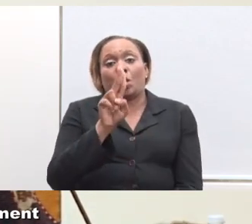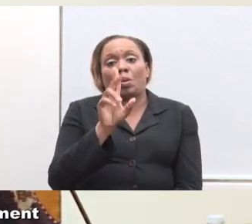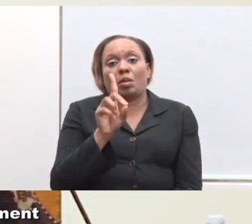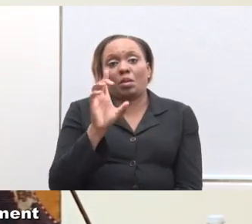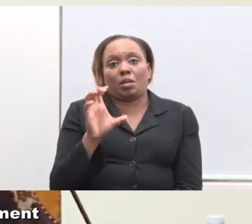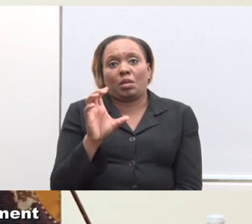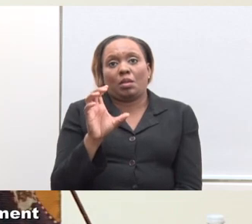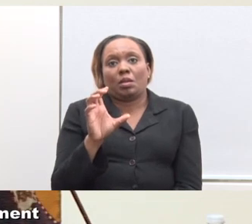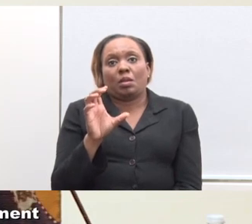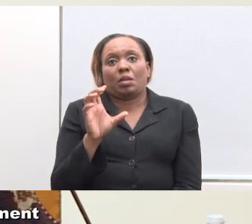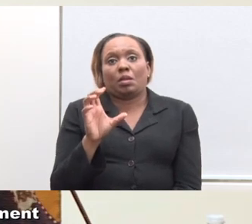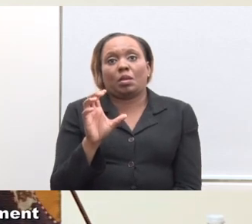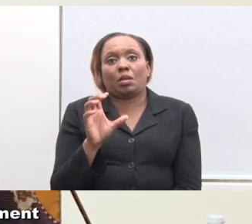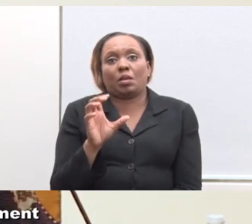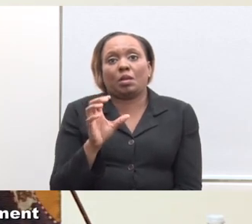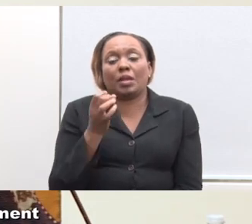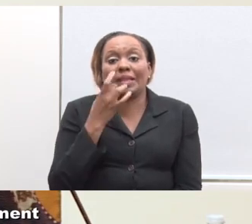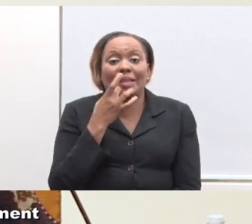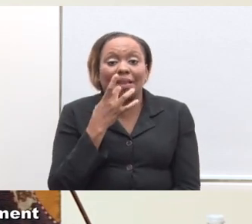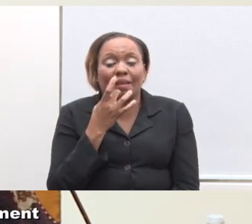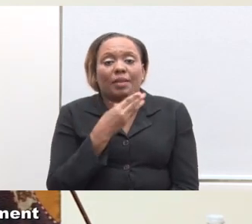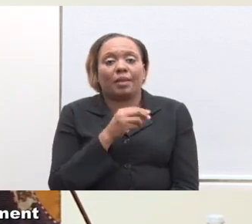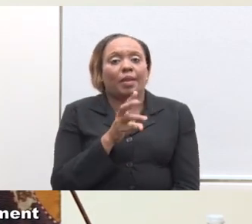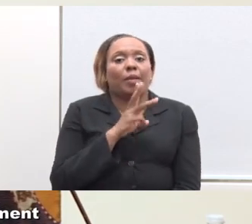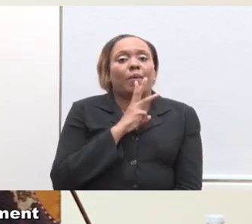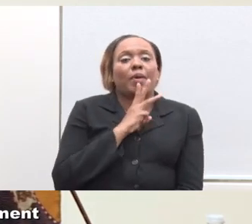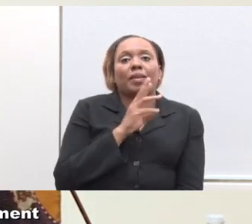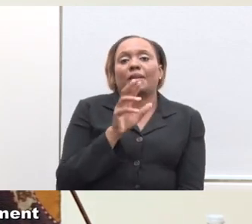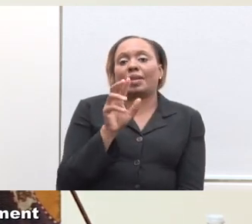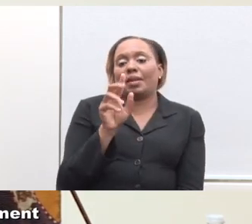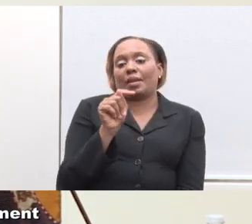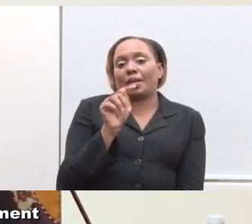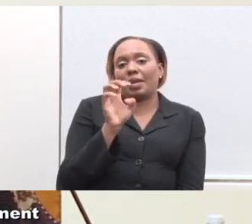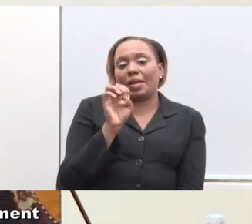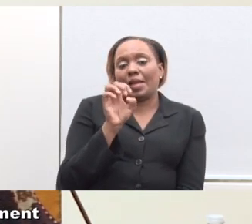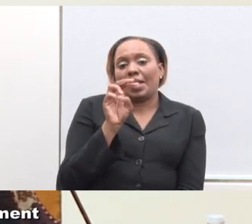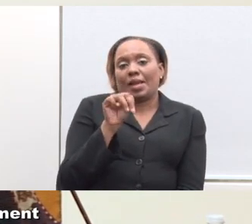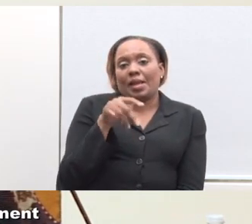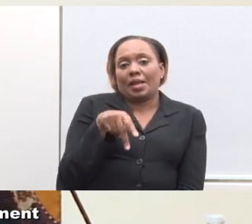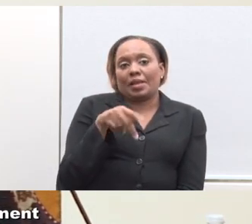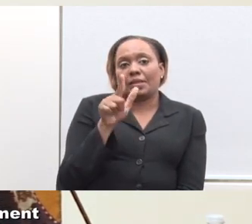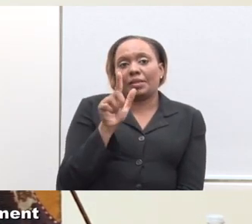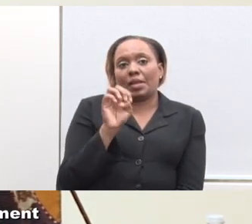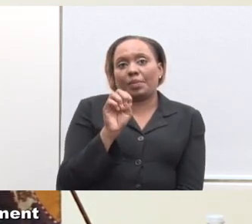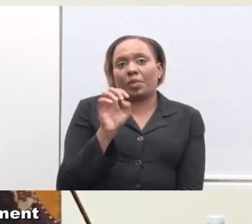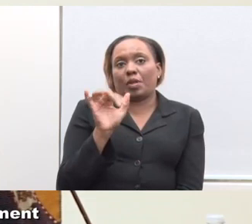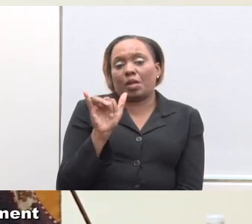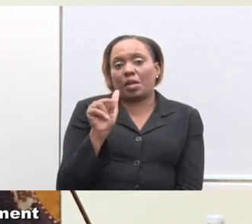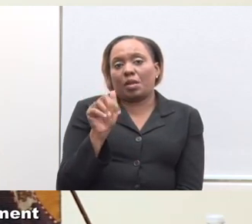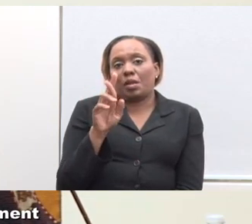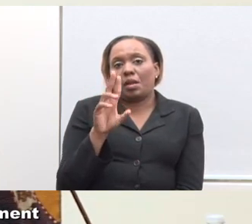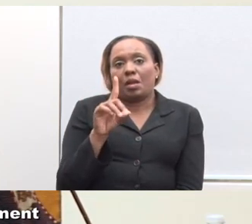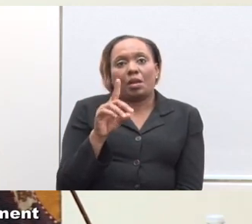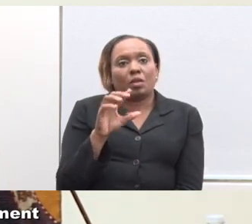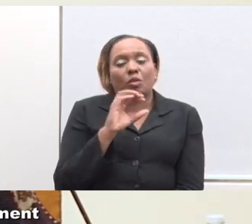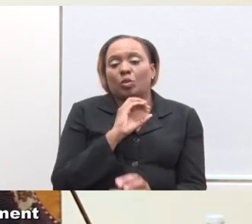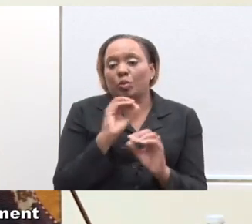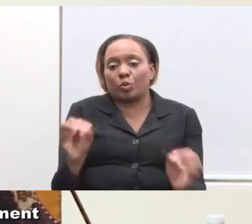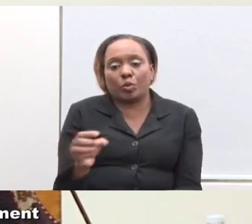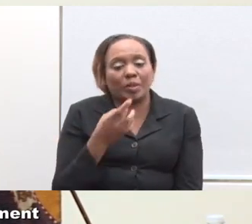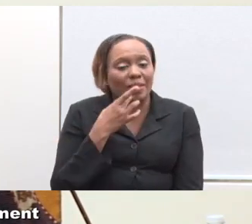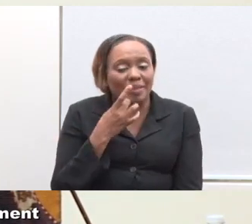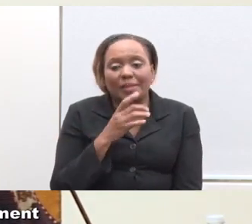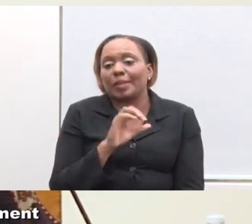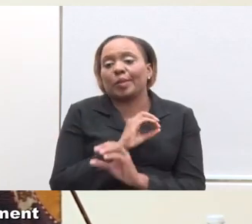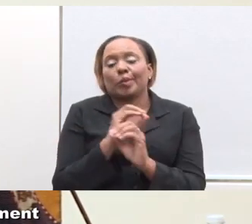of electricity and water at Temple Yard, which, as you know, was without electricity and water for a